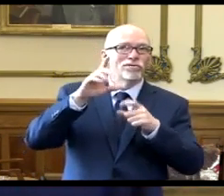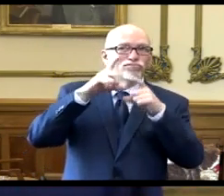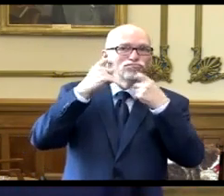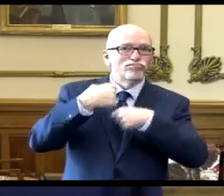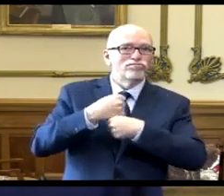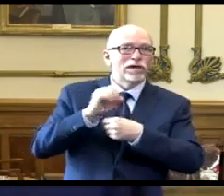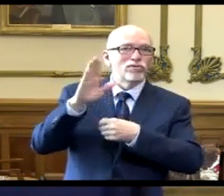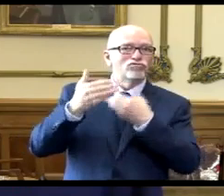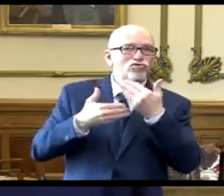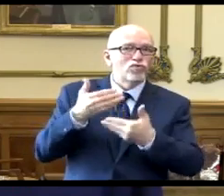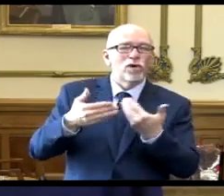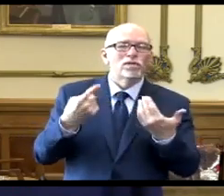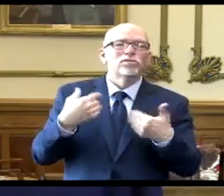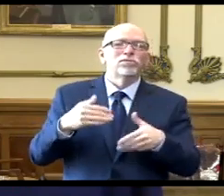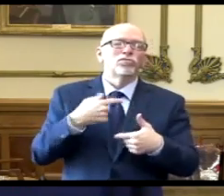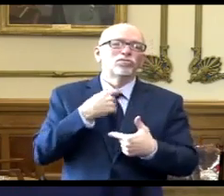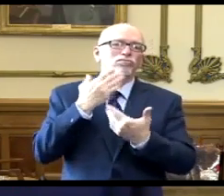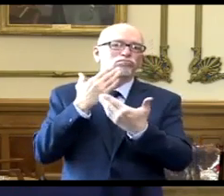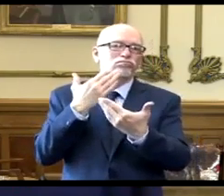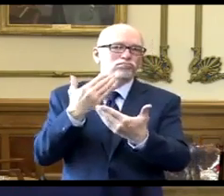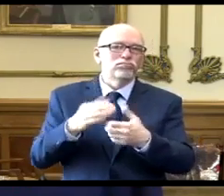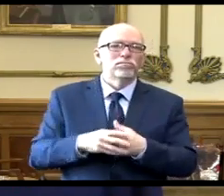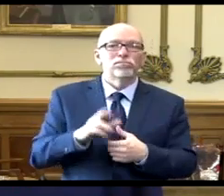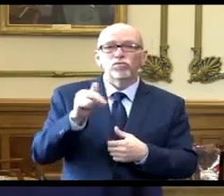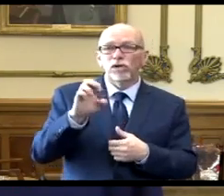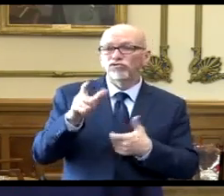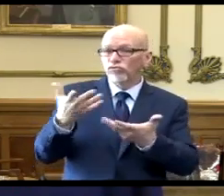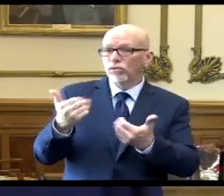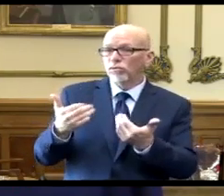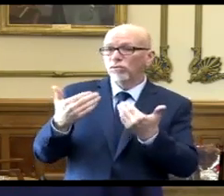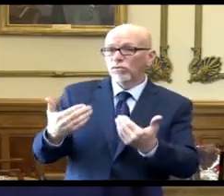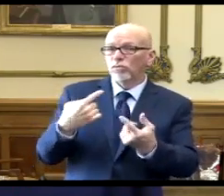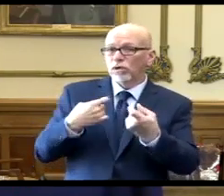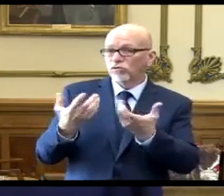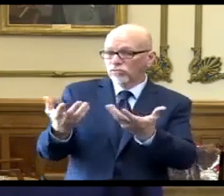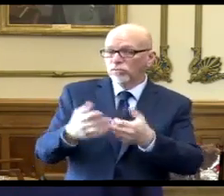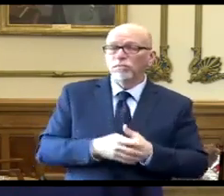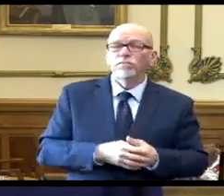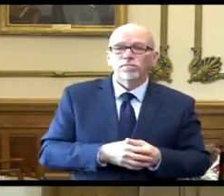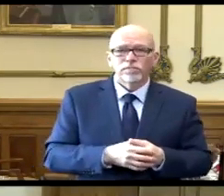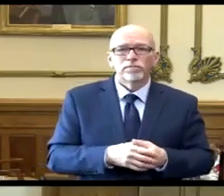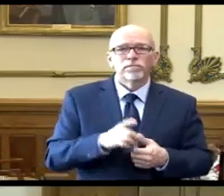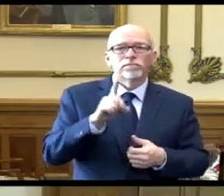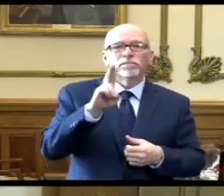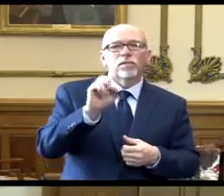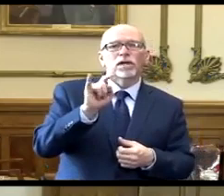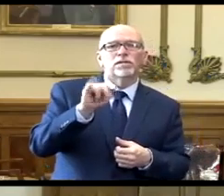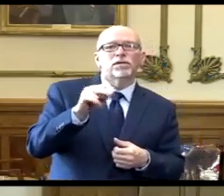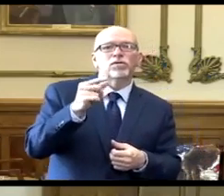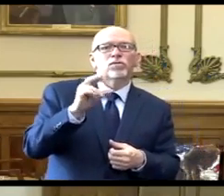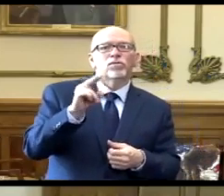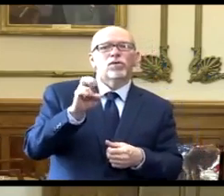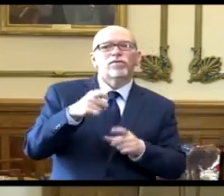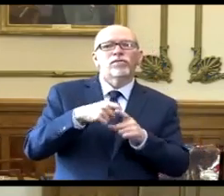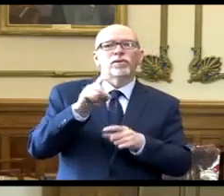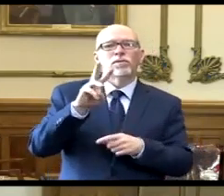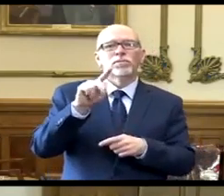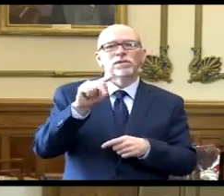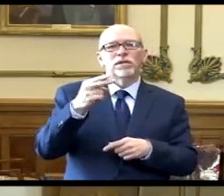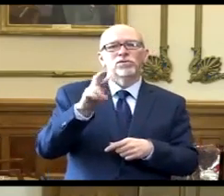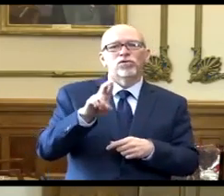generosity are equally so. Rachel, you want to get us to the Q&A? Dustin Grove,